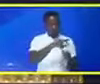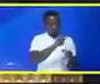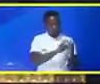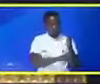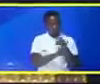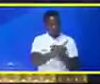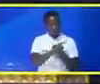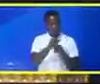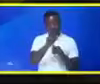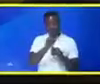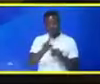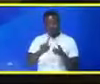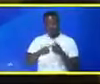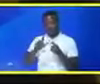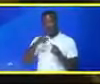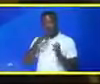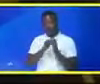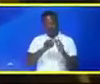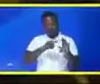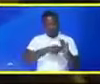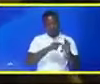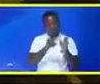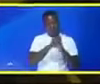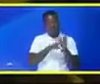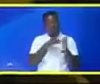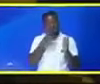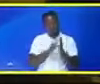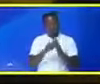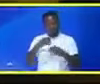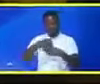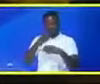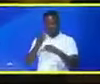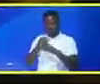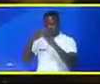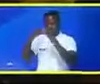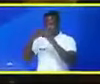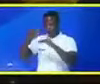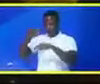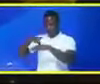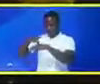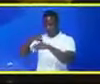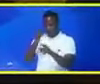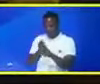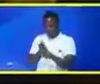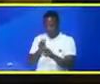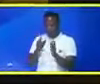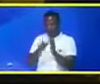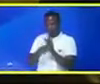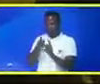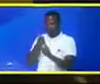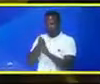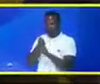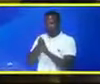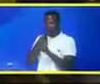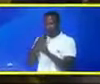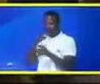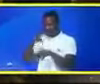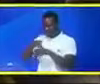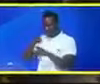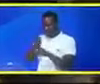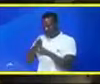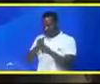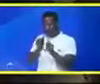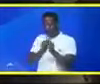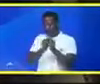from verse 1 to 3, in the beginning, the Bible says, God created the heavens and the earth. Verse 2 says, now the earth was